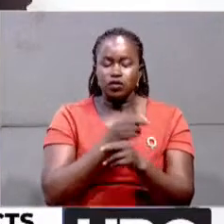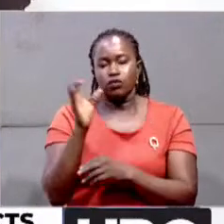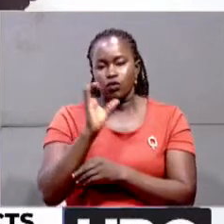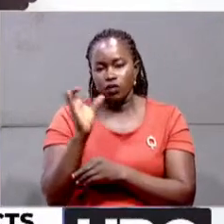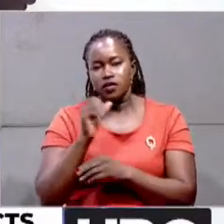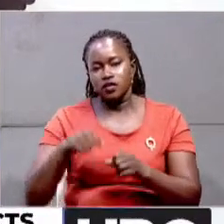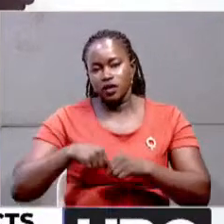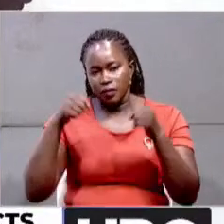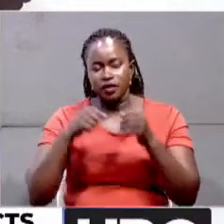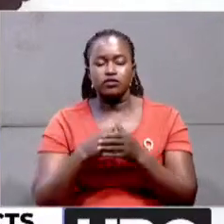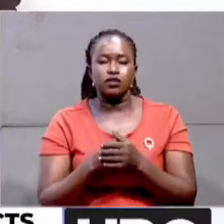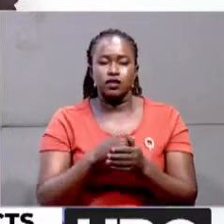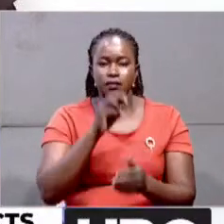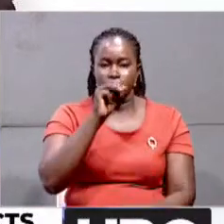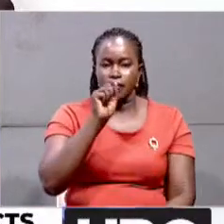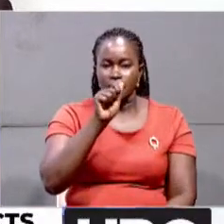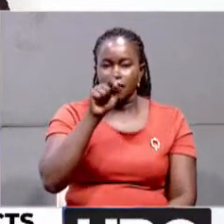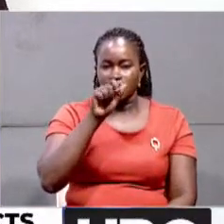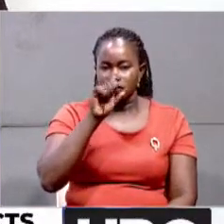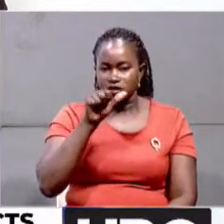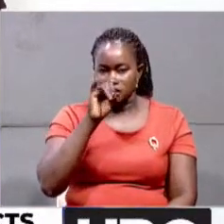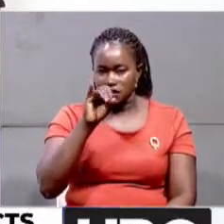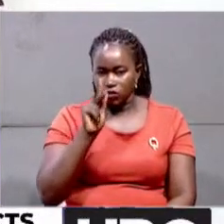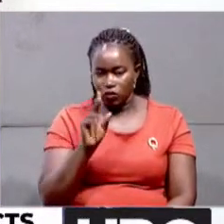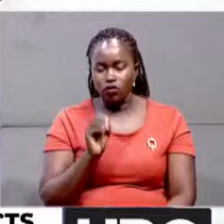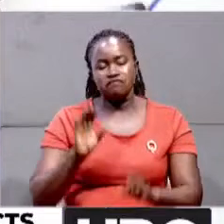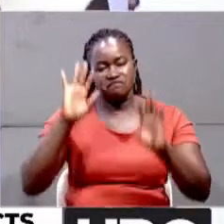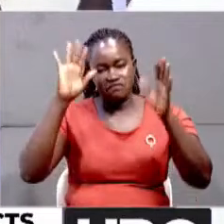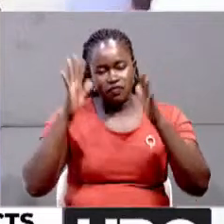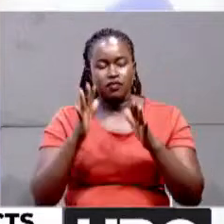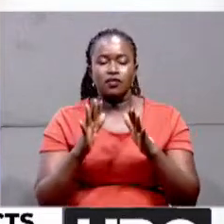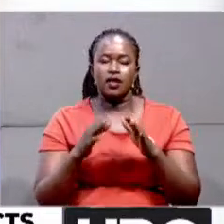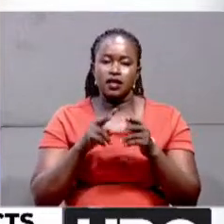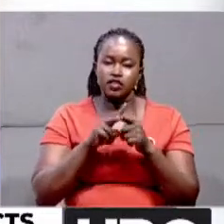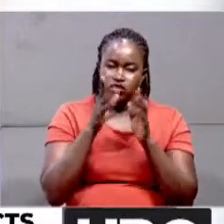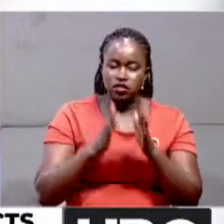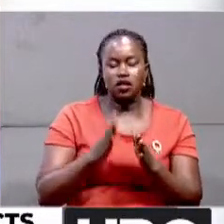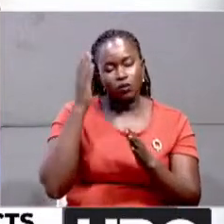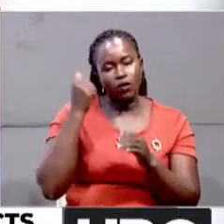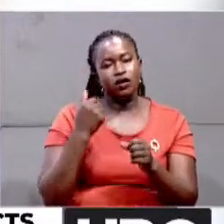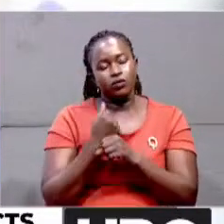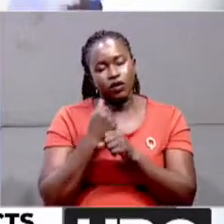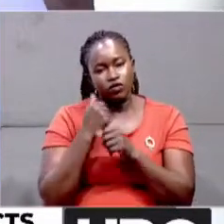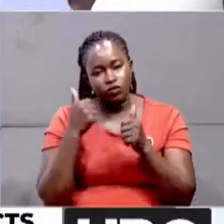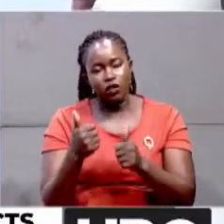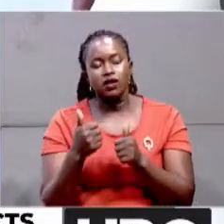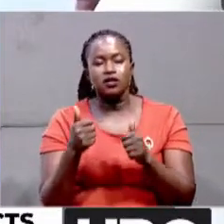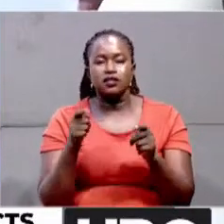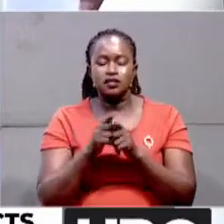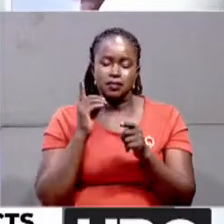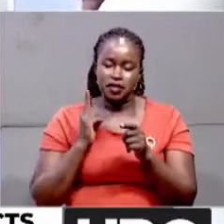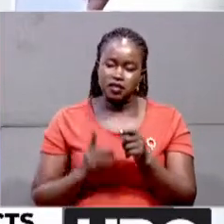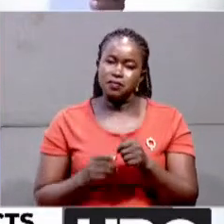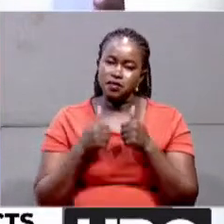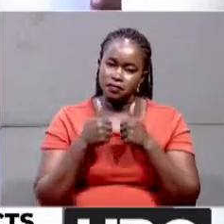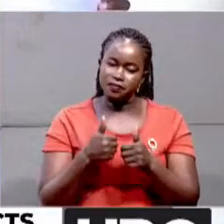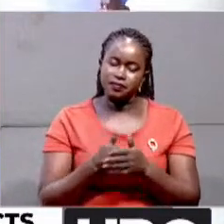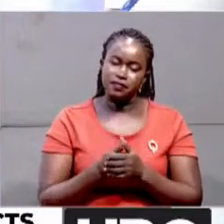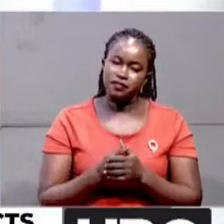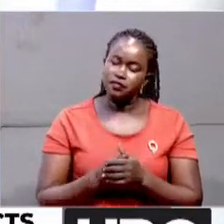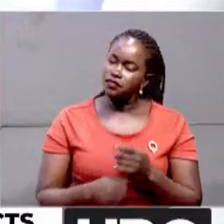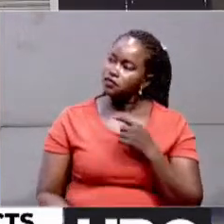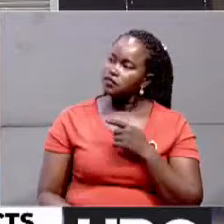chairperson, Major General Henry Masiko, commended the site engineers for their tireless efforts and site discipline.